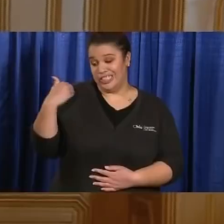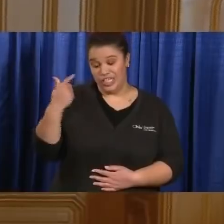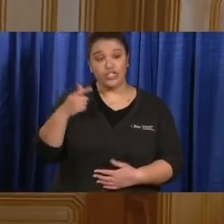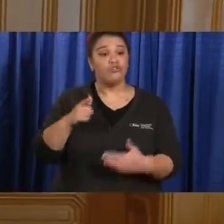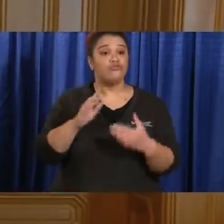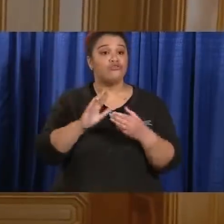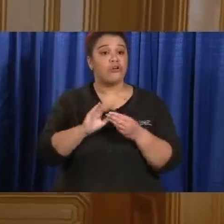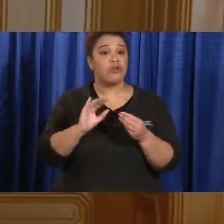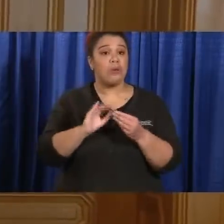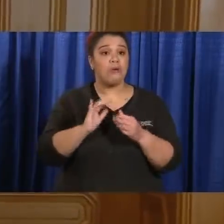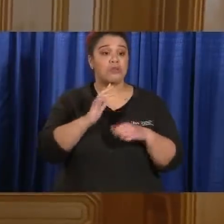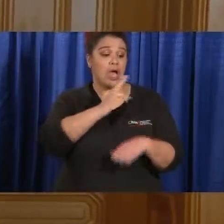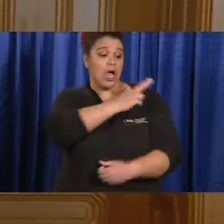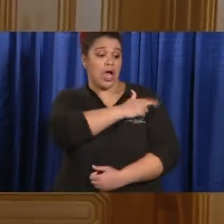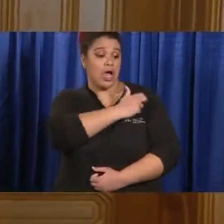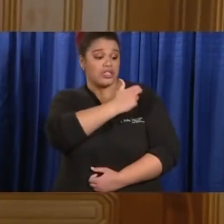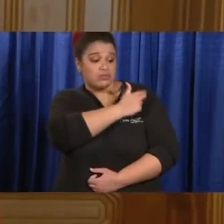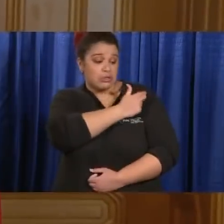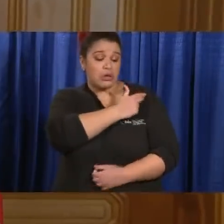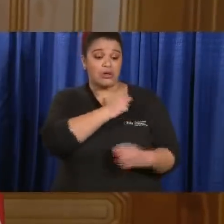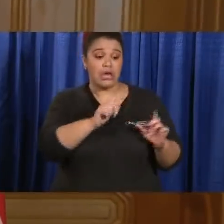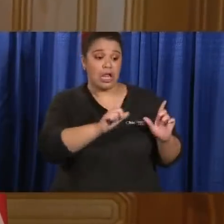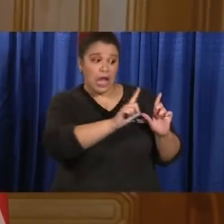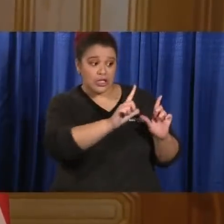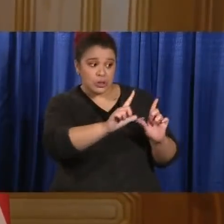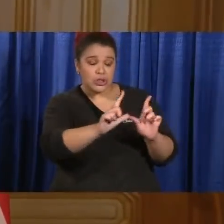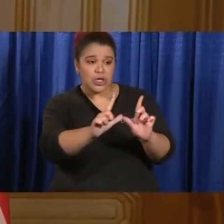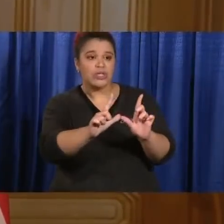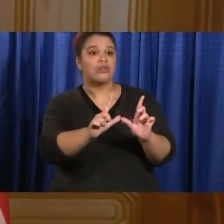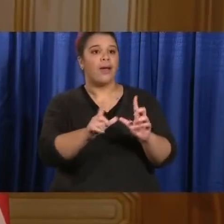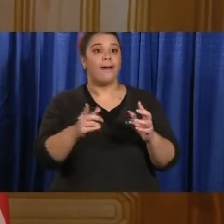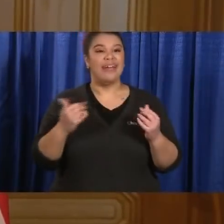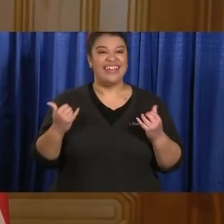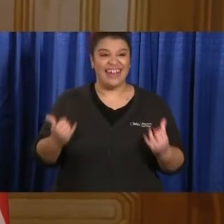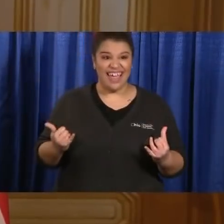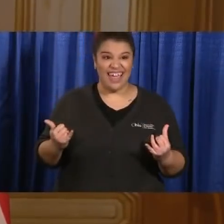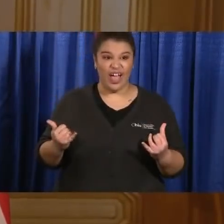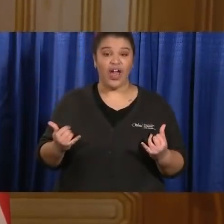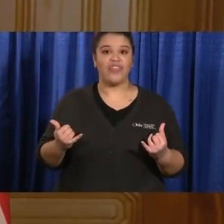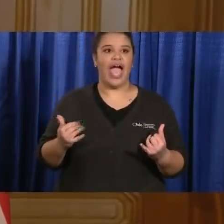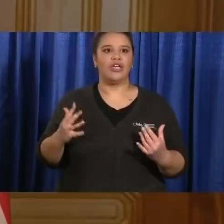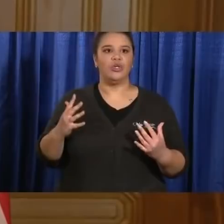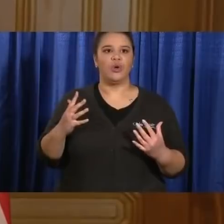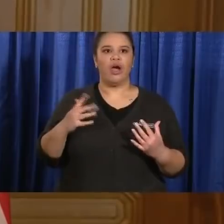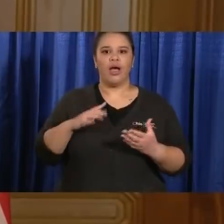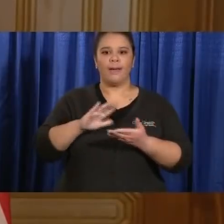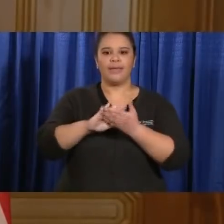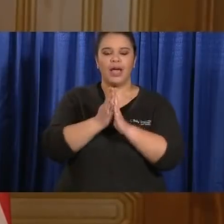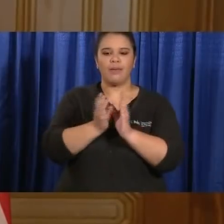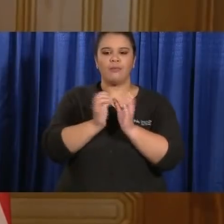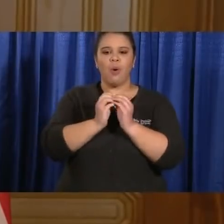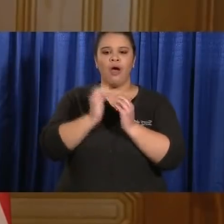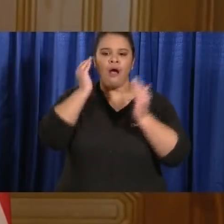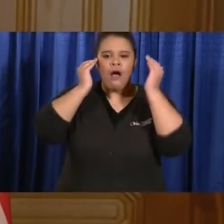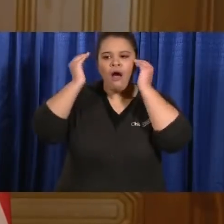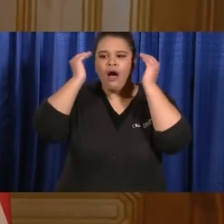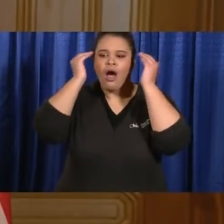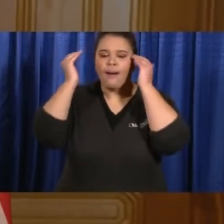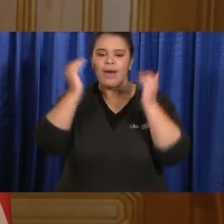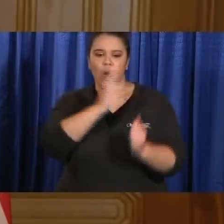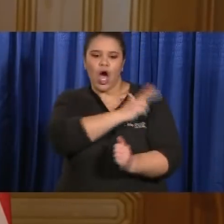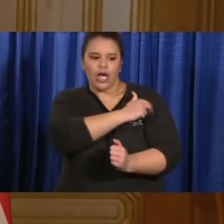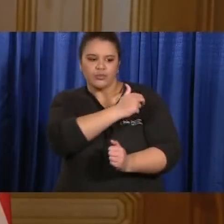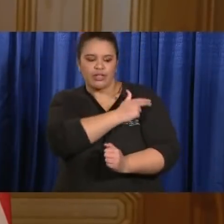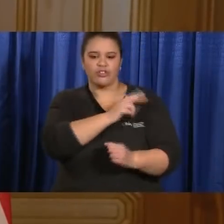licensing hospitals by the state, and I'm wondering how this experience, now that you've been immersed in hospital operations and emergency planning for